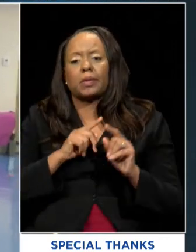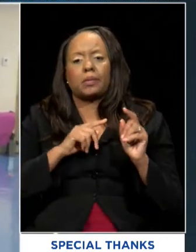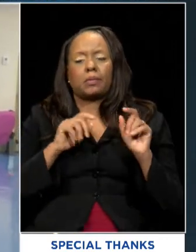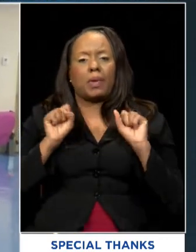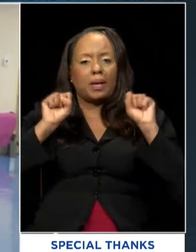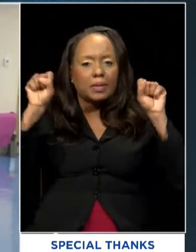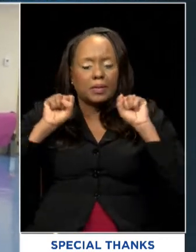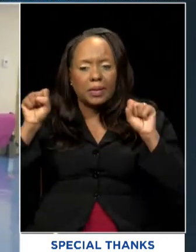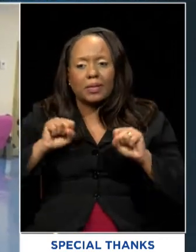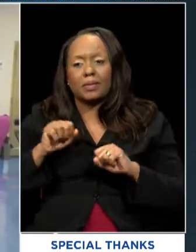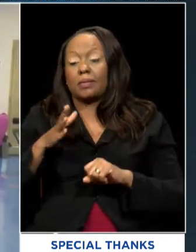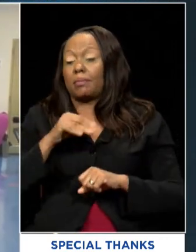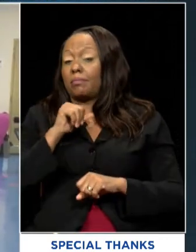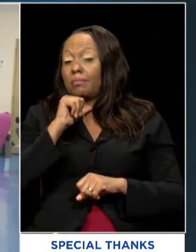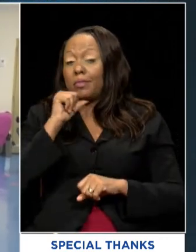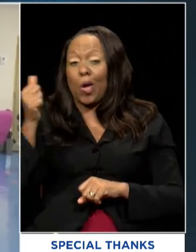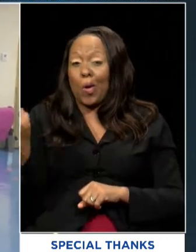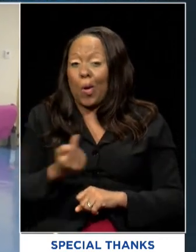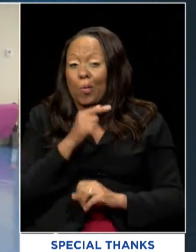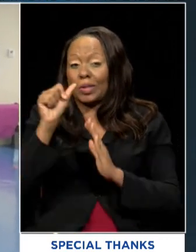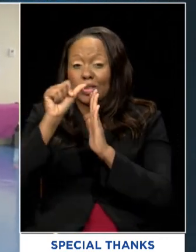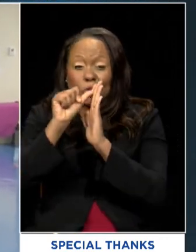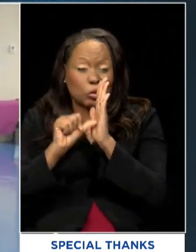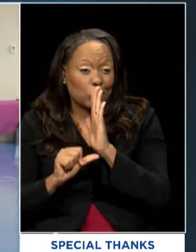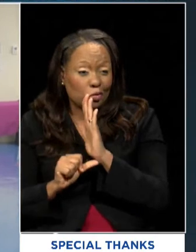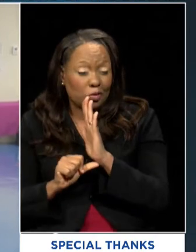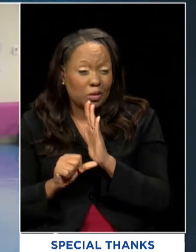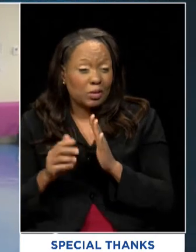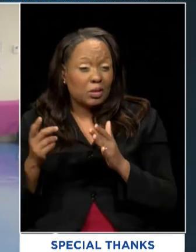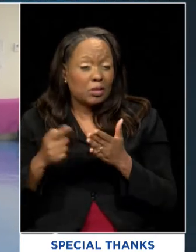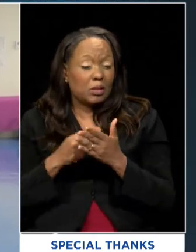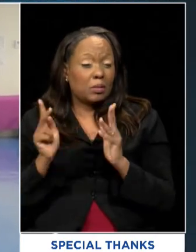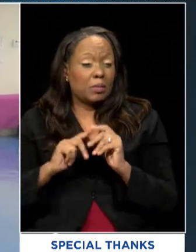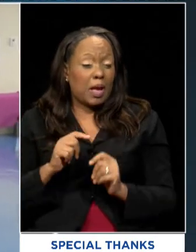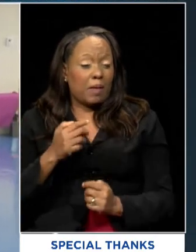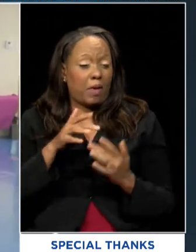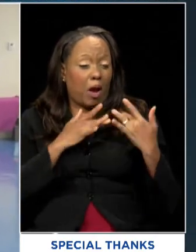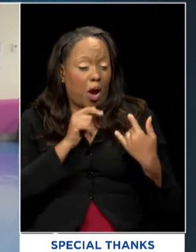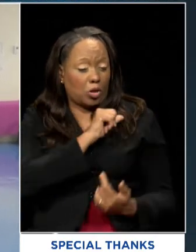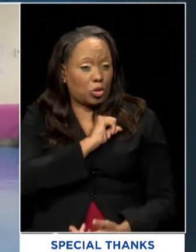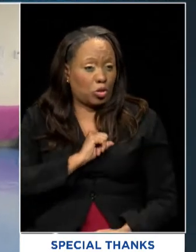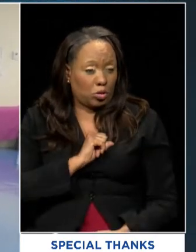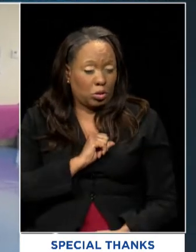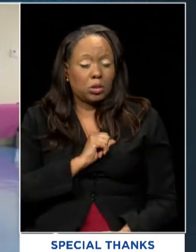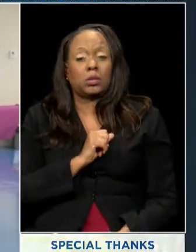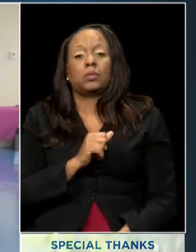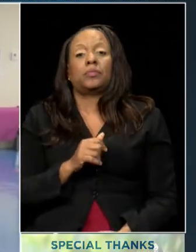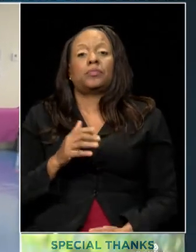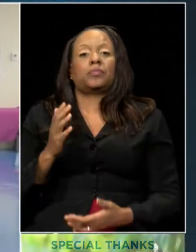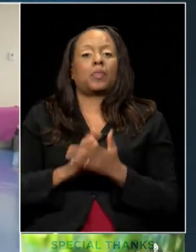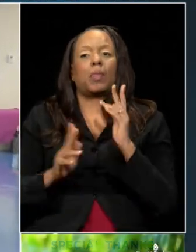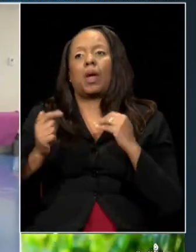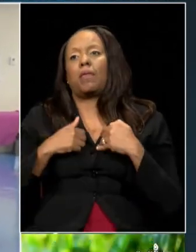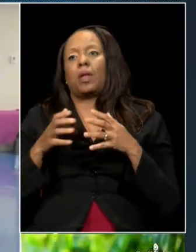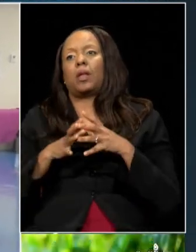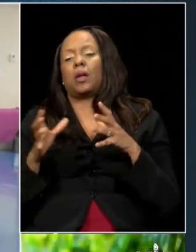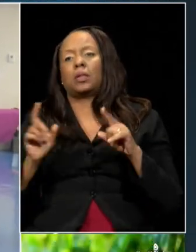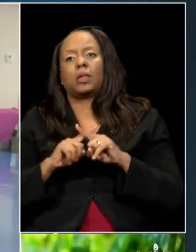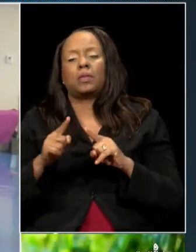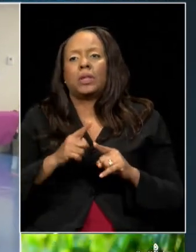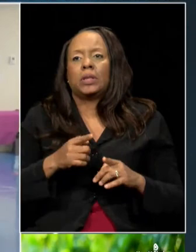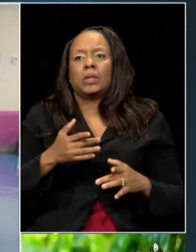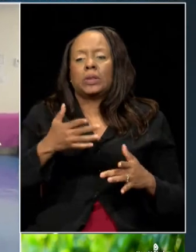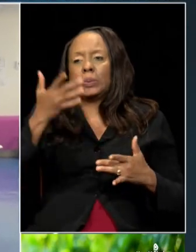therapy. We get people who have a whole bunch of symptoms coming in, and then at the end of it, they're able to go back to